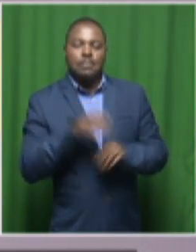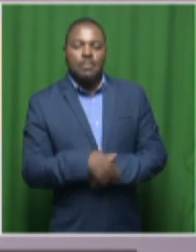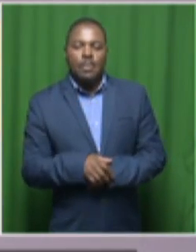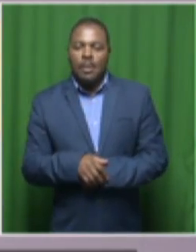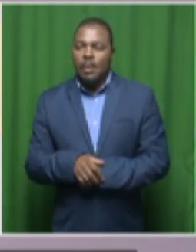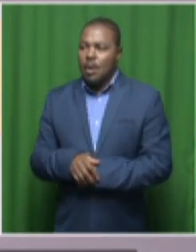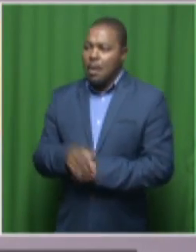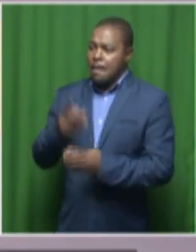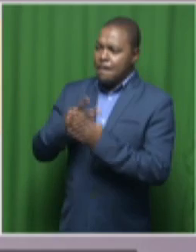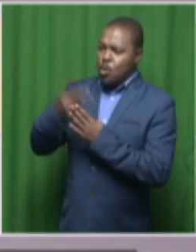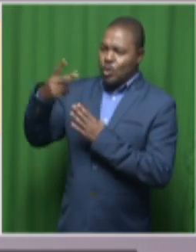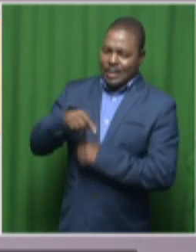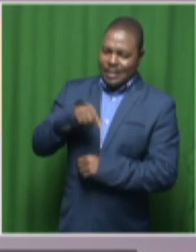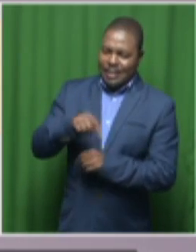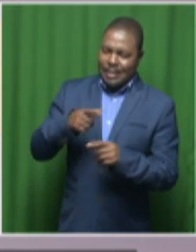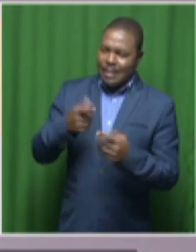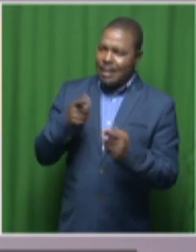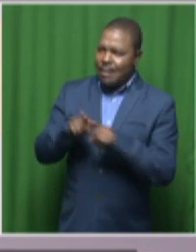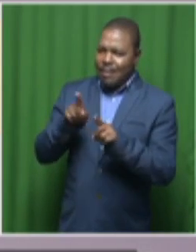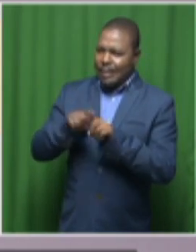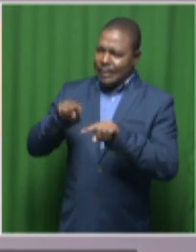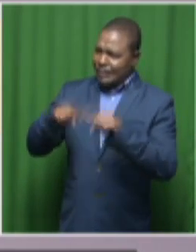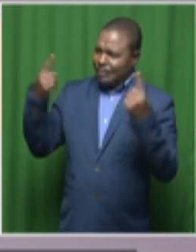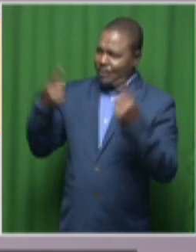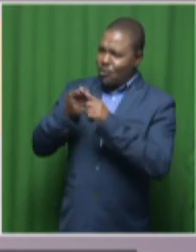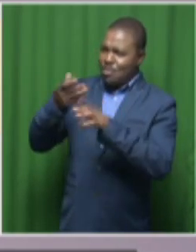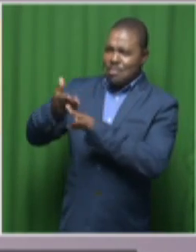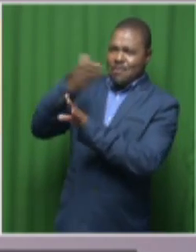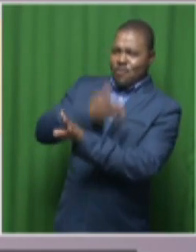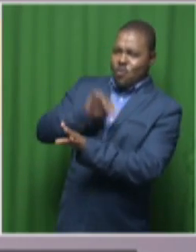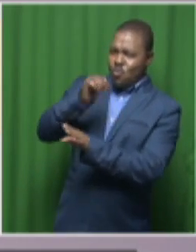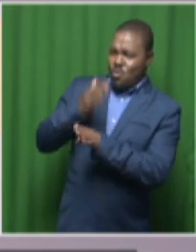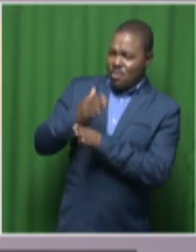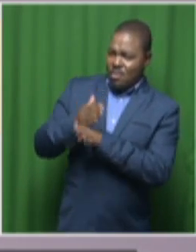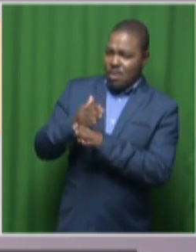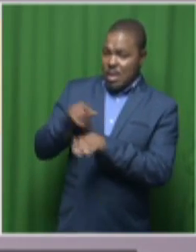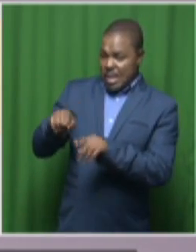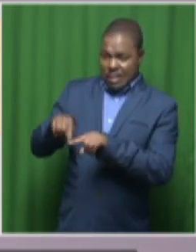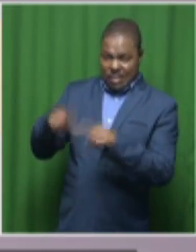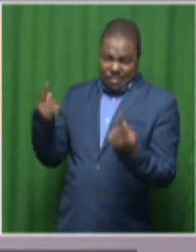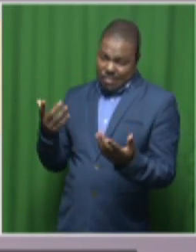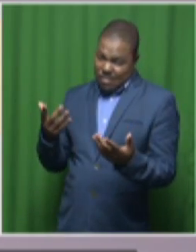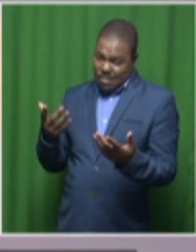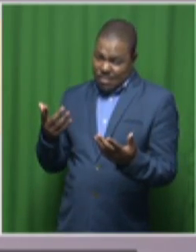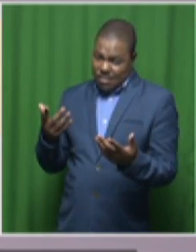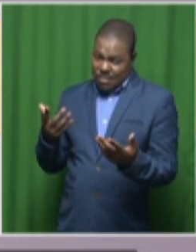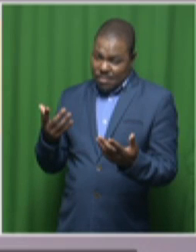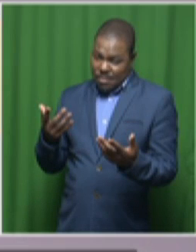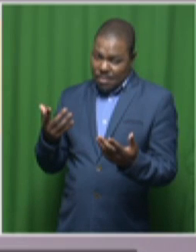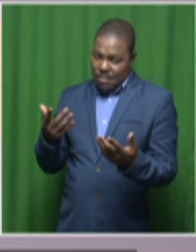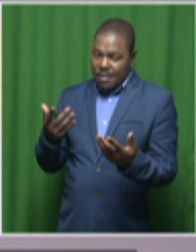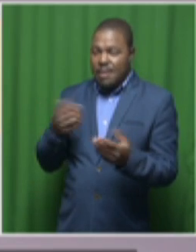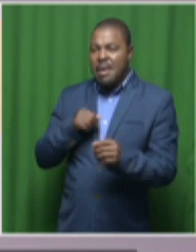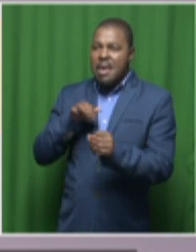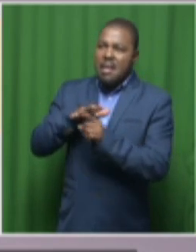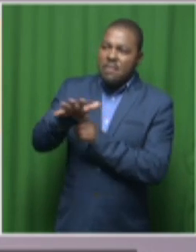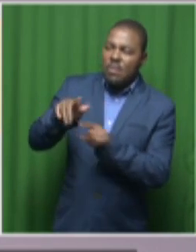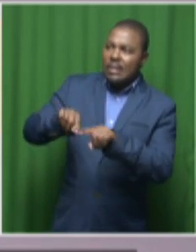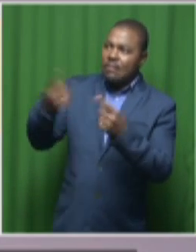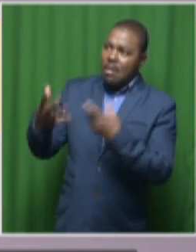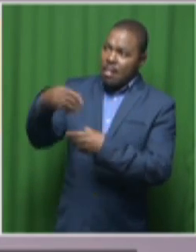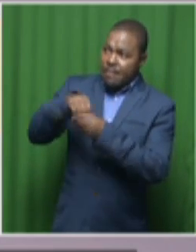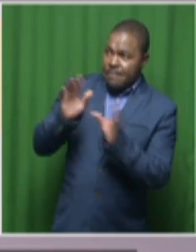particular project differently from the other? I mean, from the previous work. I mean, is it any different? Have you added any different influences in this